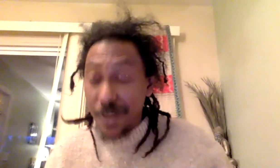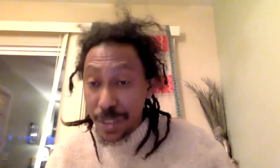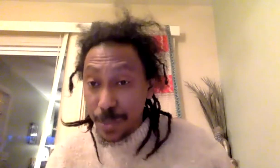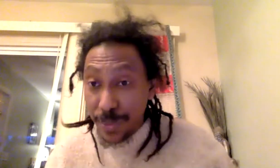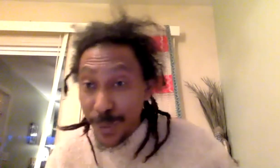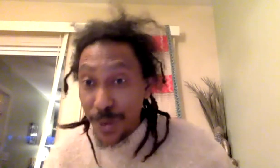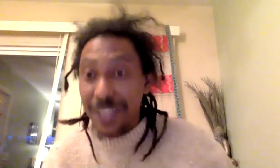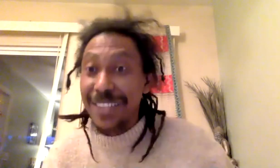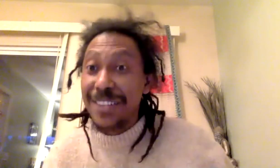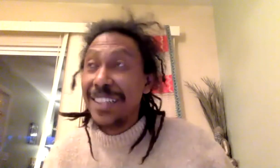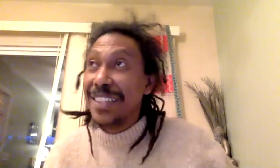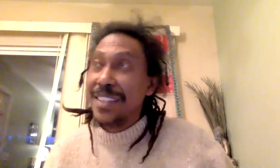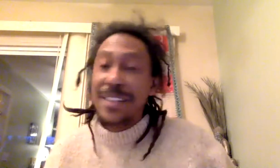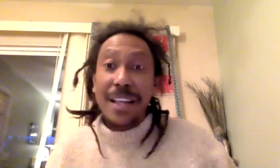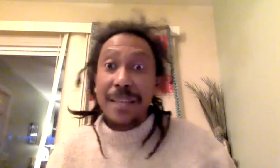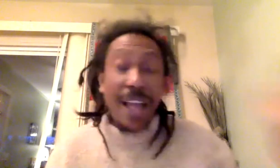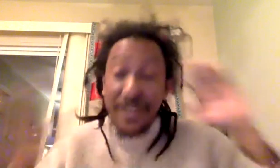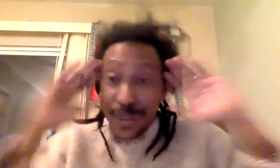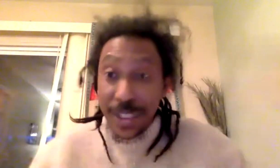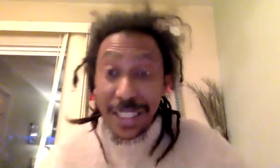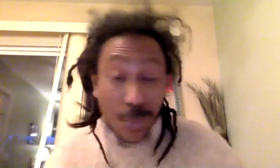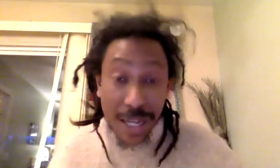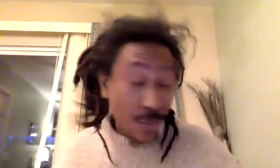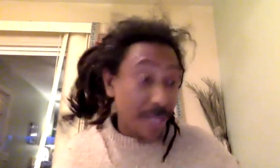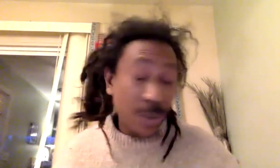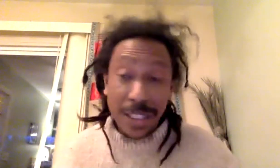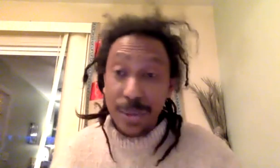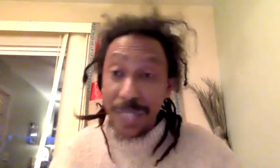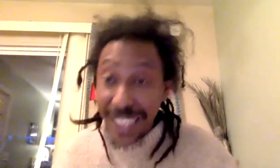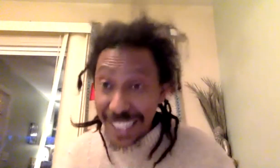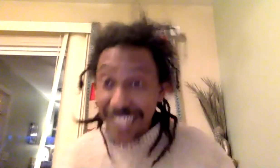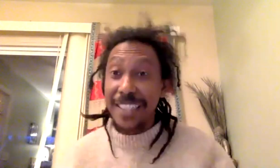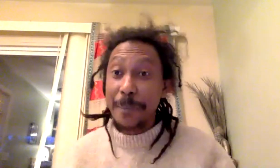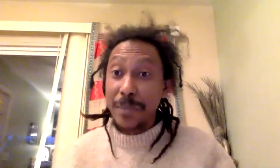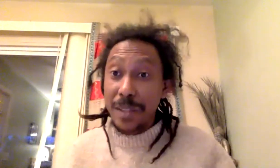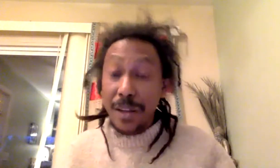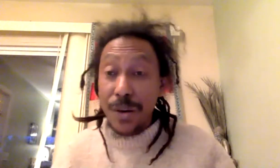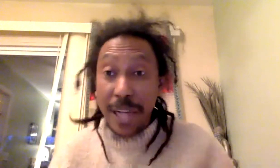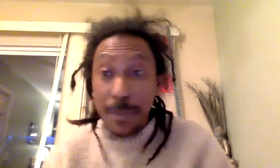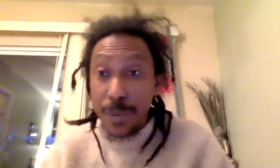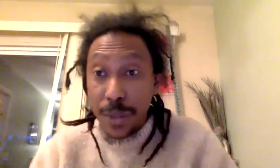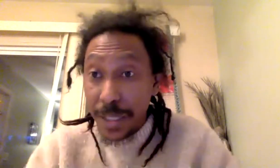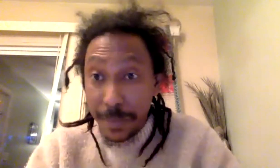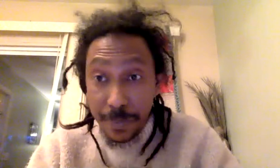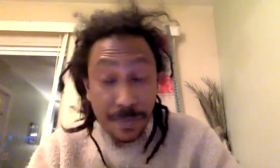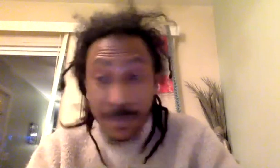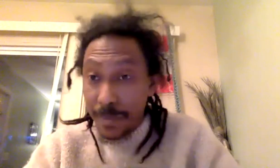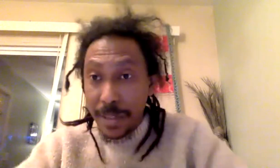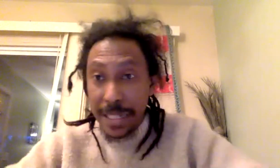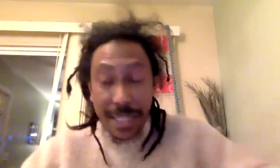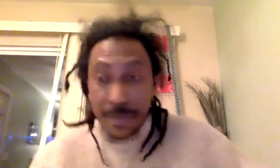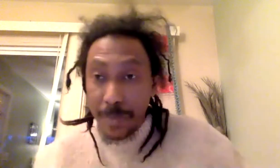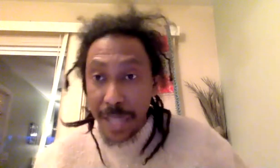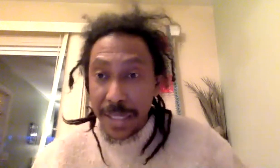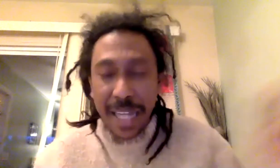I was before, you know. I have no idea what I'm gonna do here, or I'm gonna